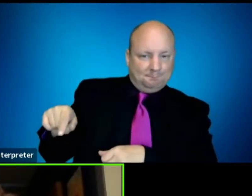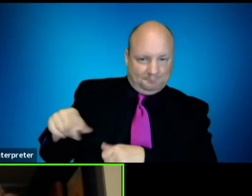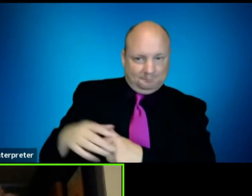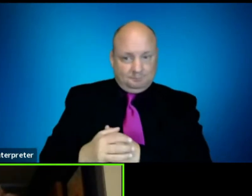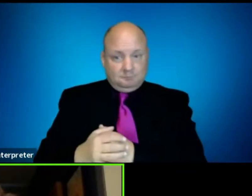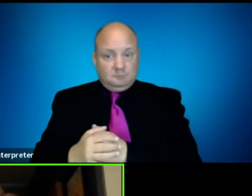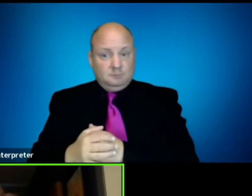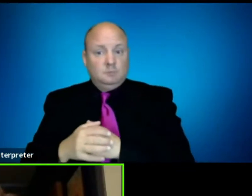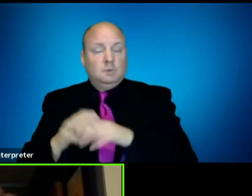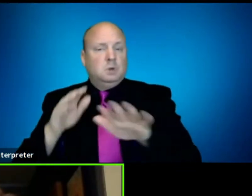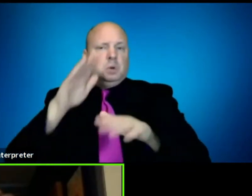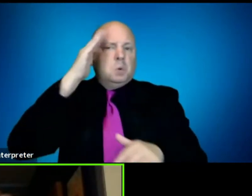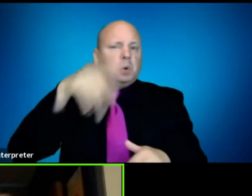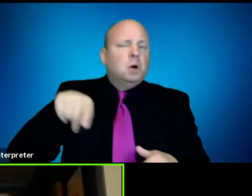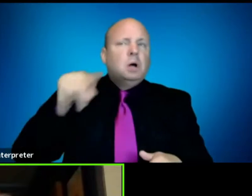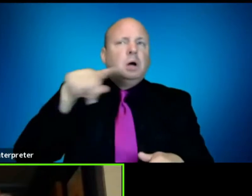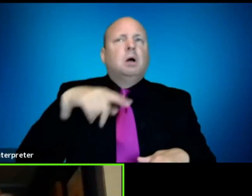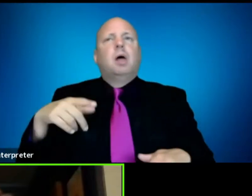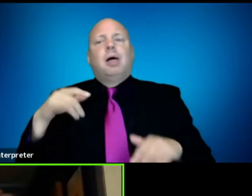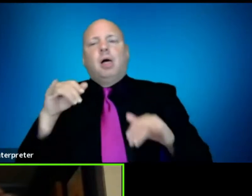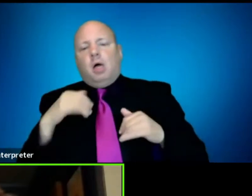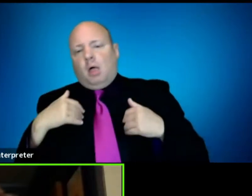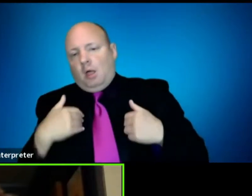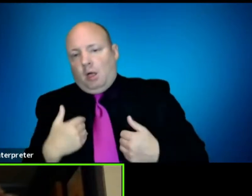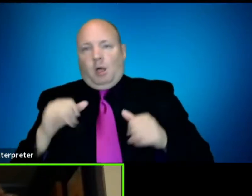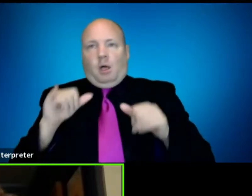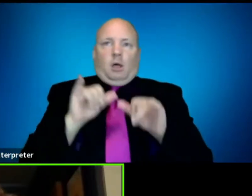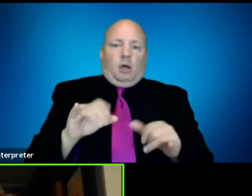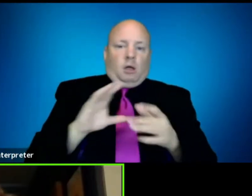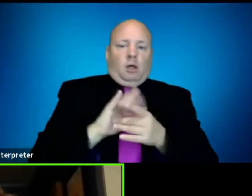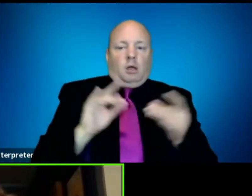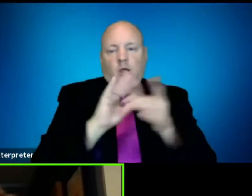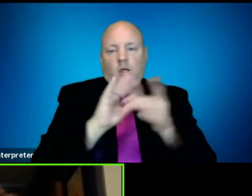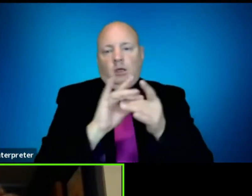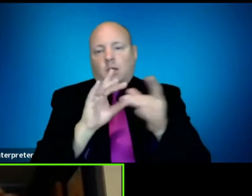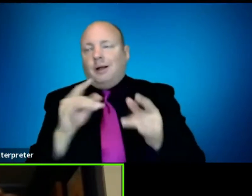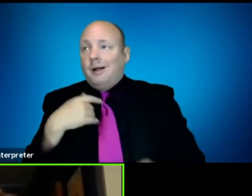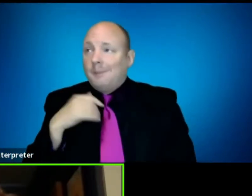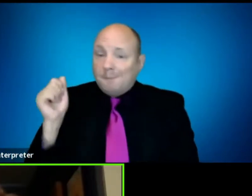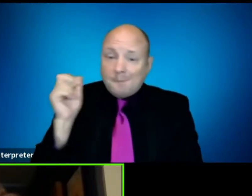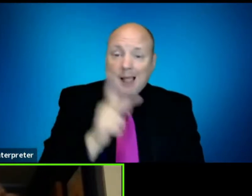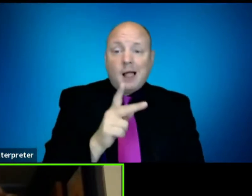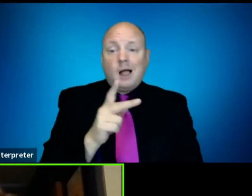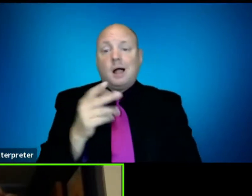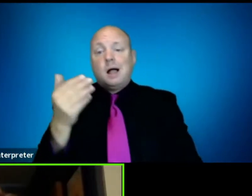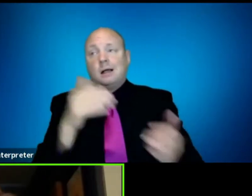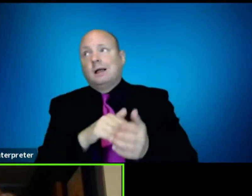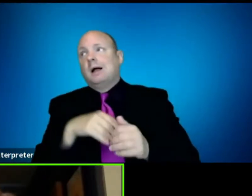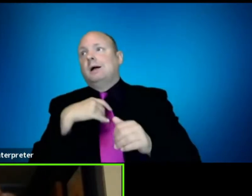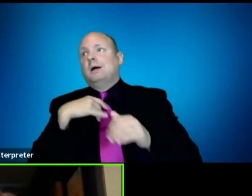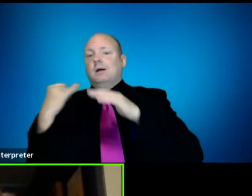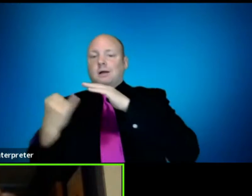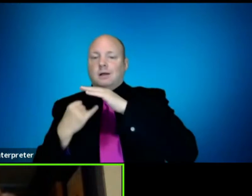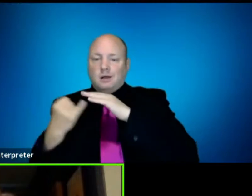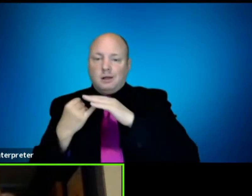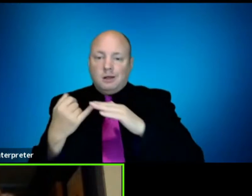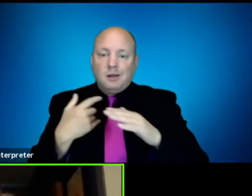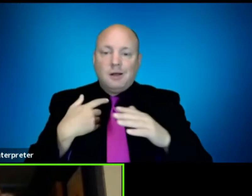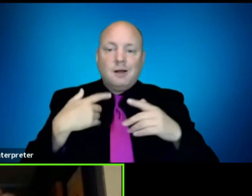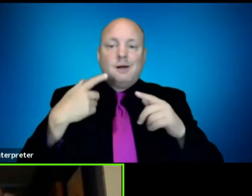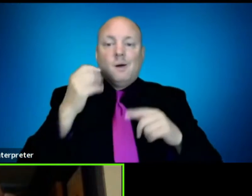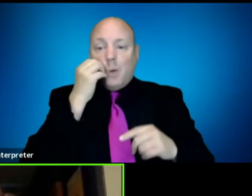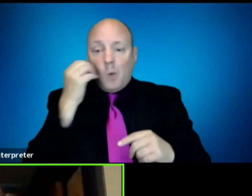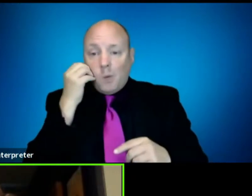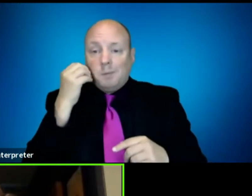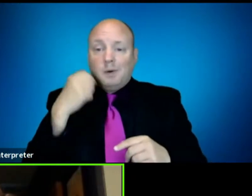all want to get back to a time when we don't leave our house and think, did I grab my keys? Did I grab my wallet? Do I have a mask? We want